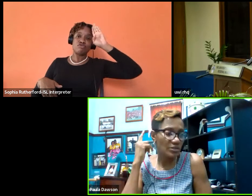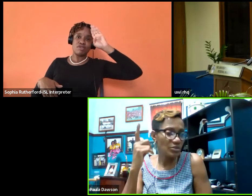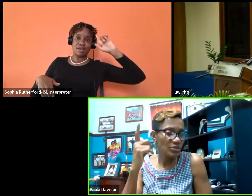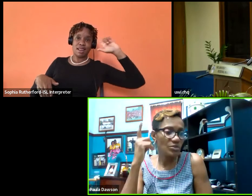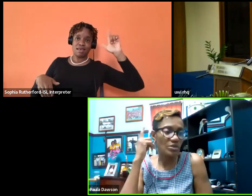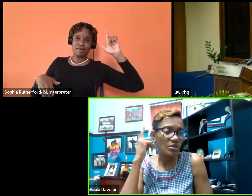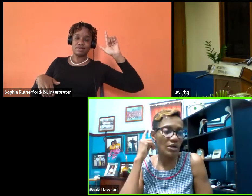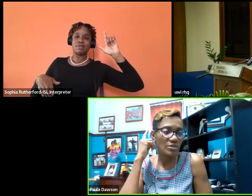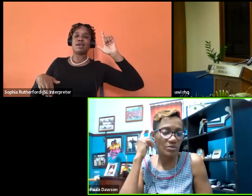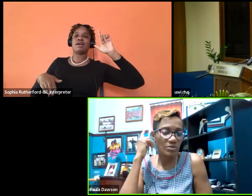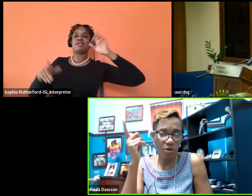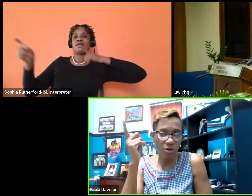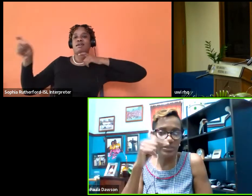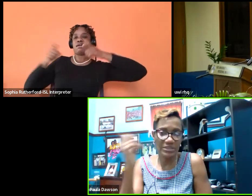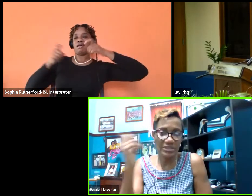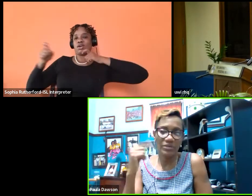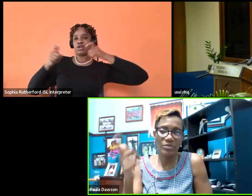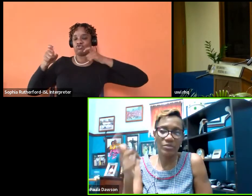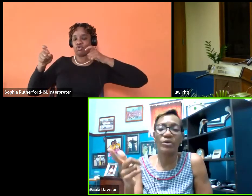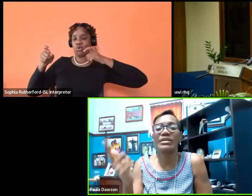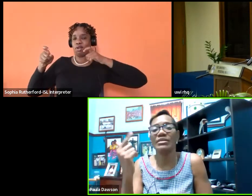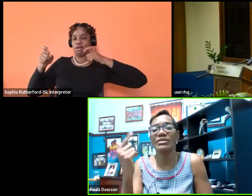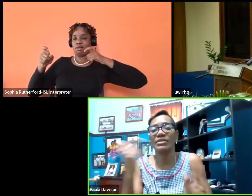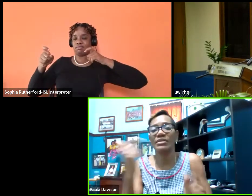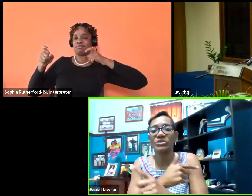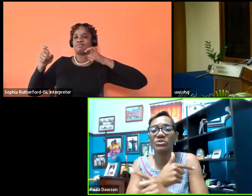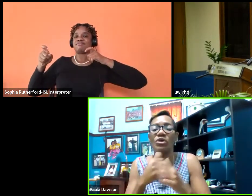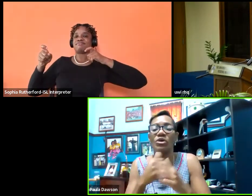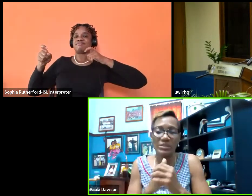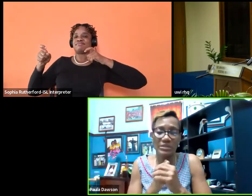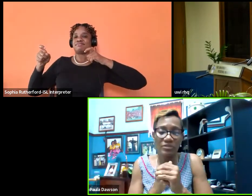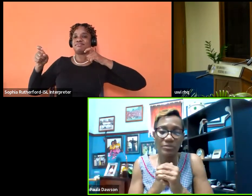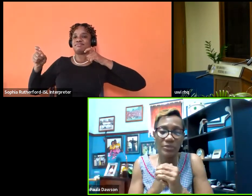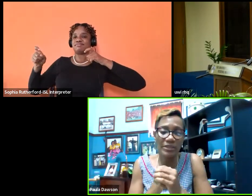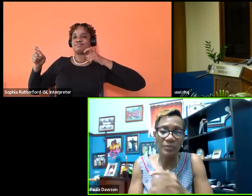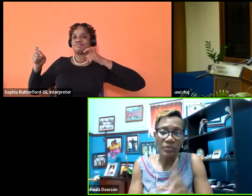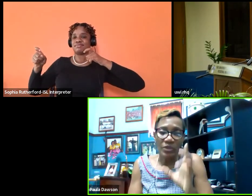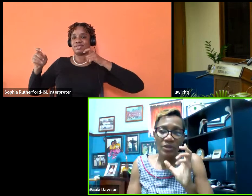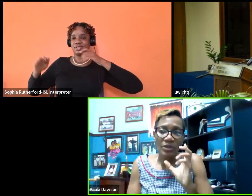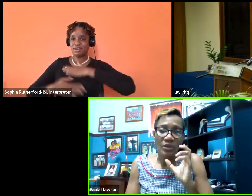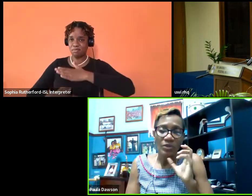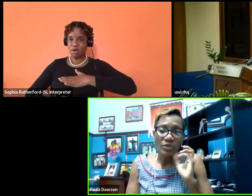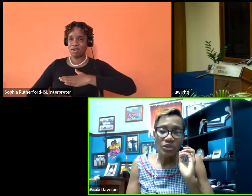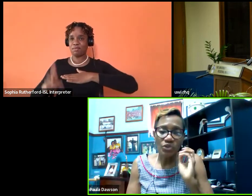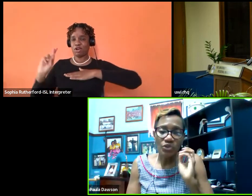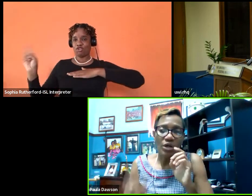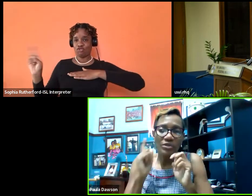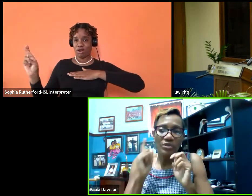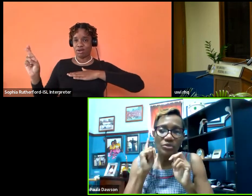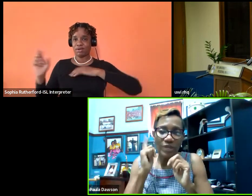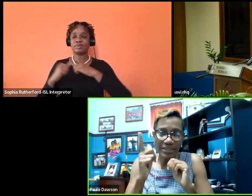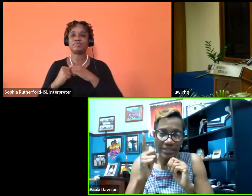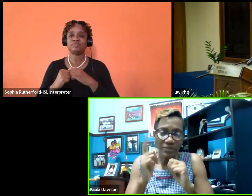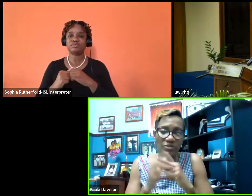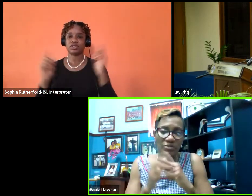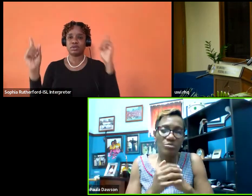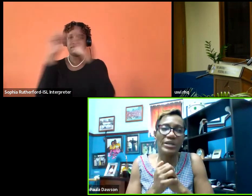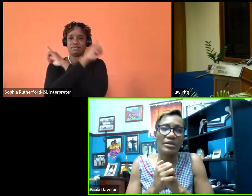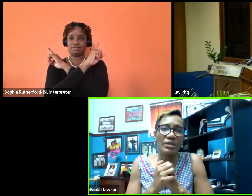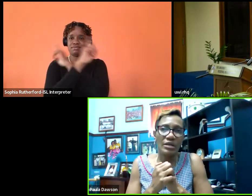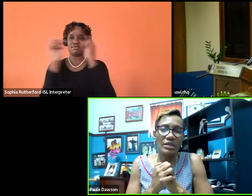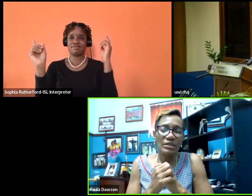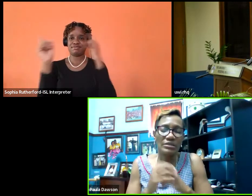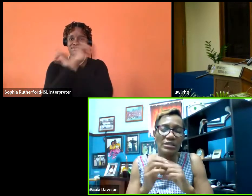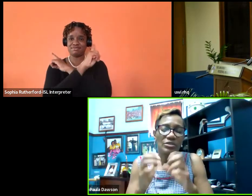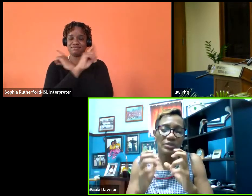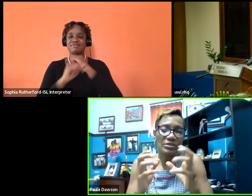a stroke on the opposite side of the brain, it controls the opposite side of the body. The stroke on the right side of the